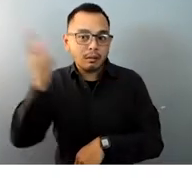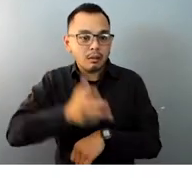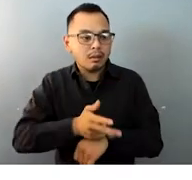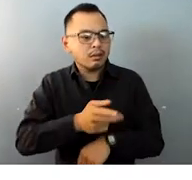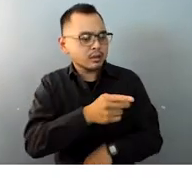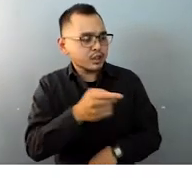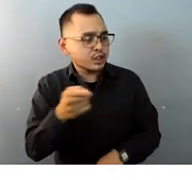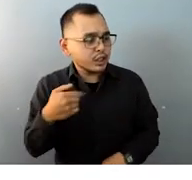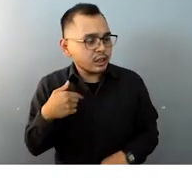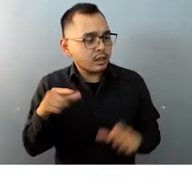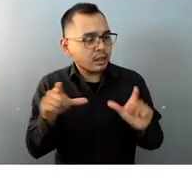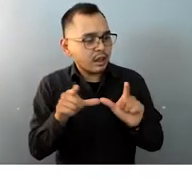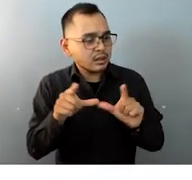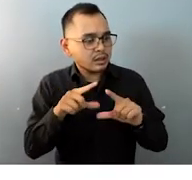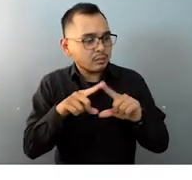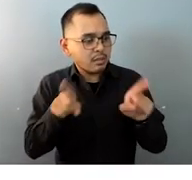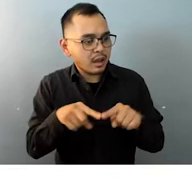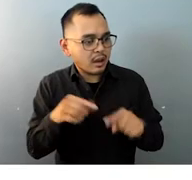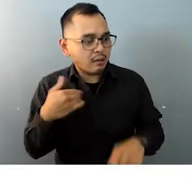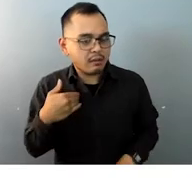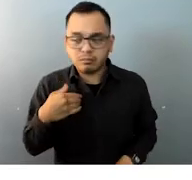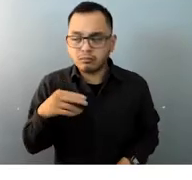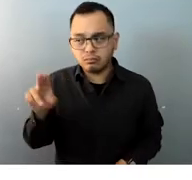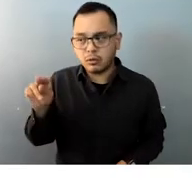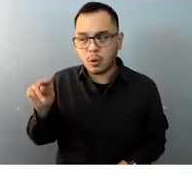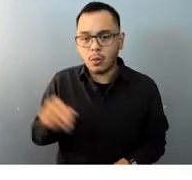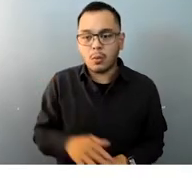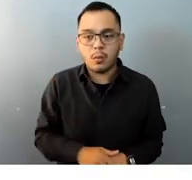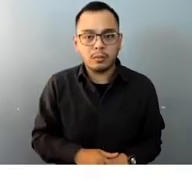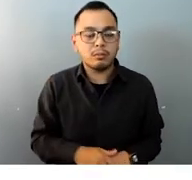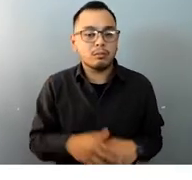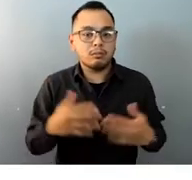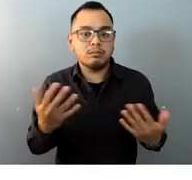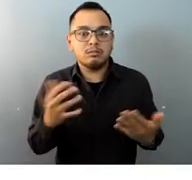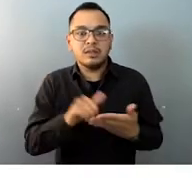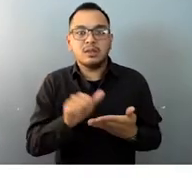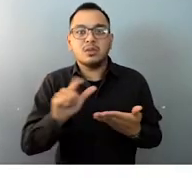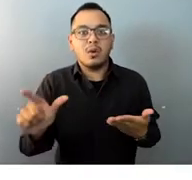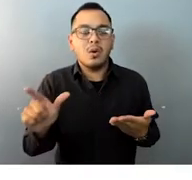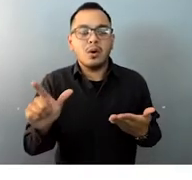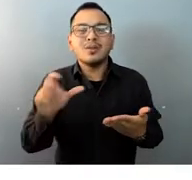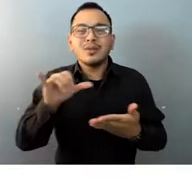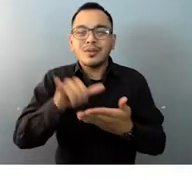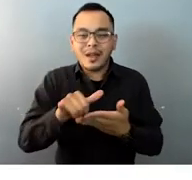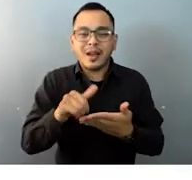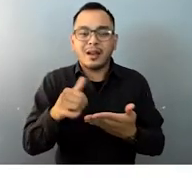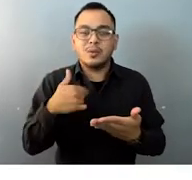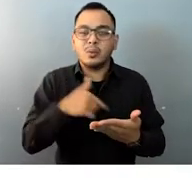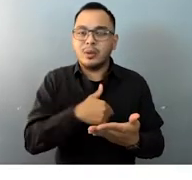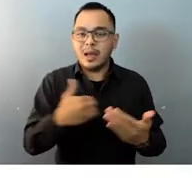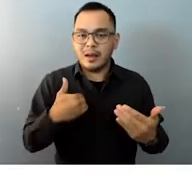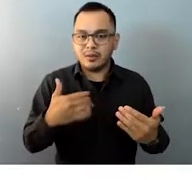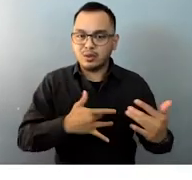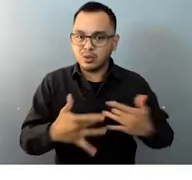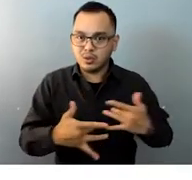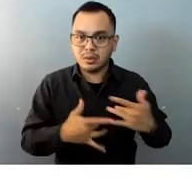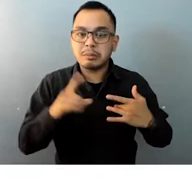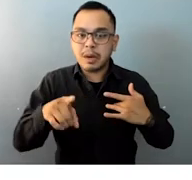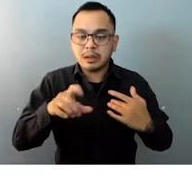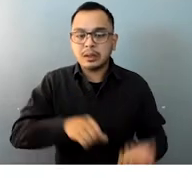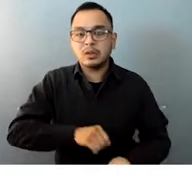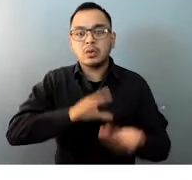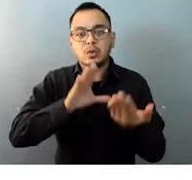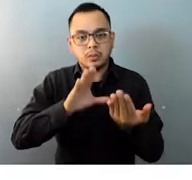police, the response is, "Did she get the license plate?" "No, she didn't get the license plate." So I think these are the kinds of things we really